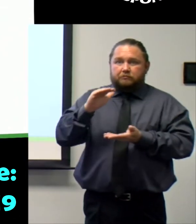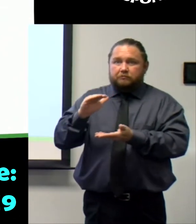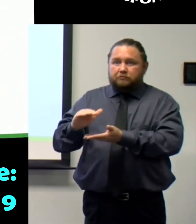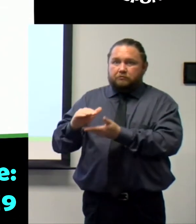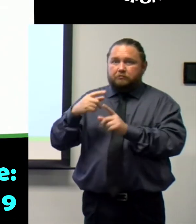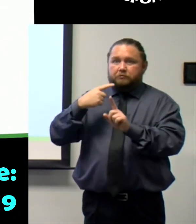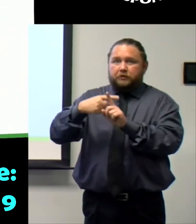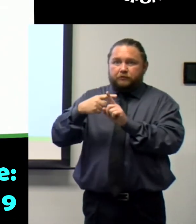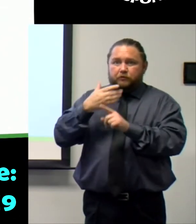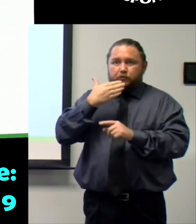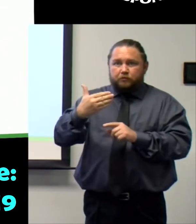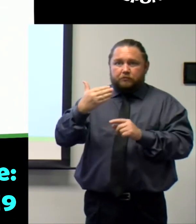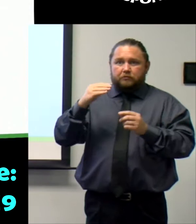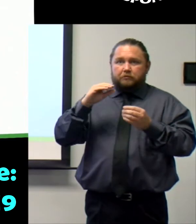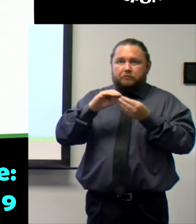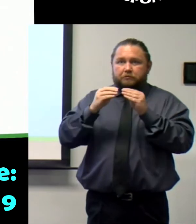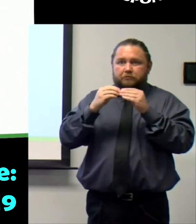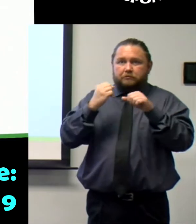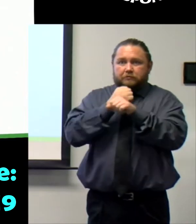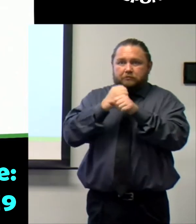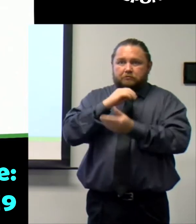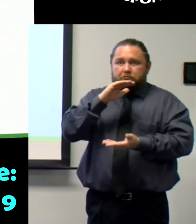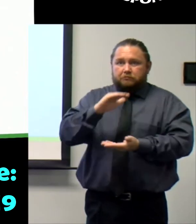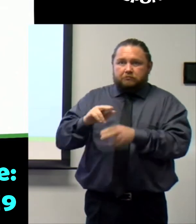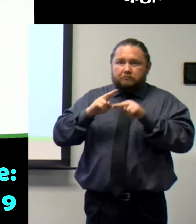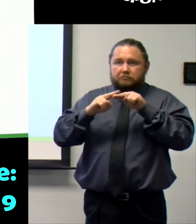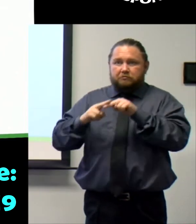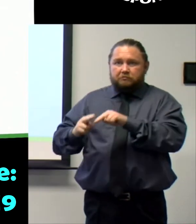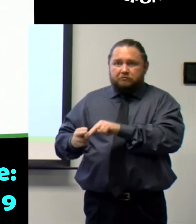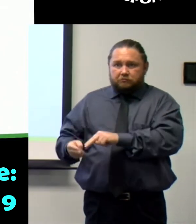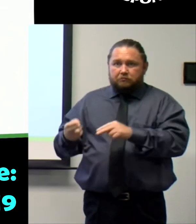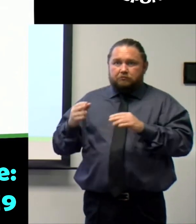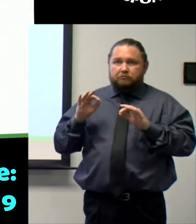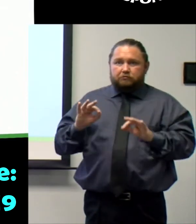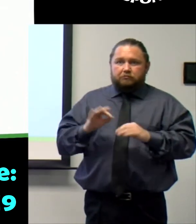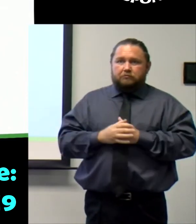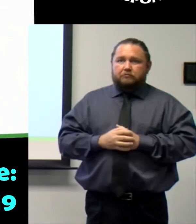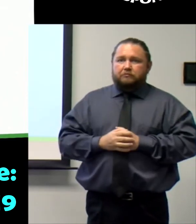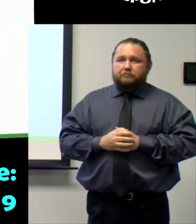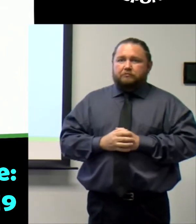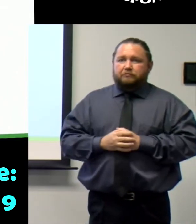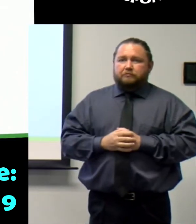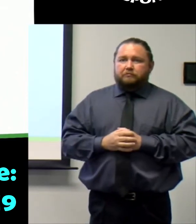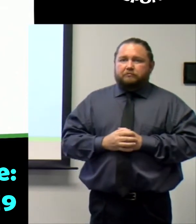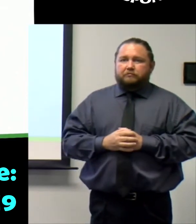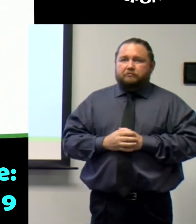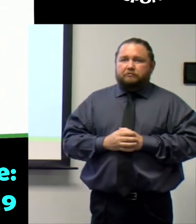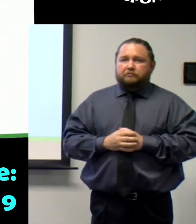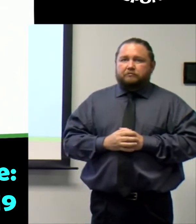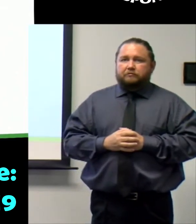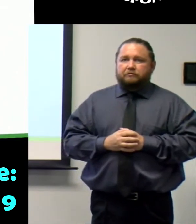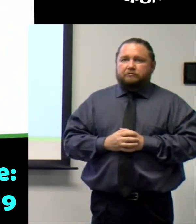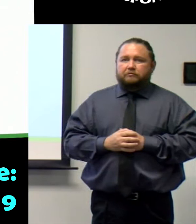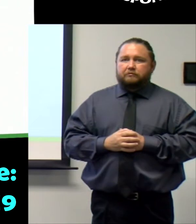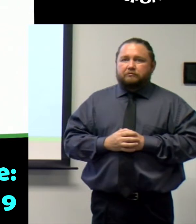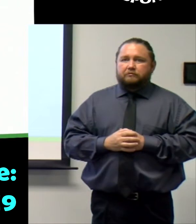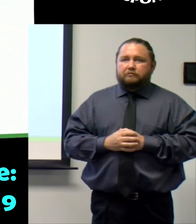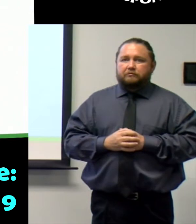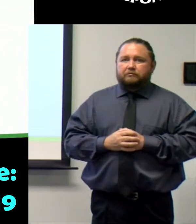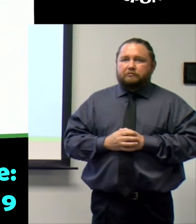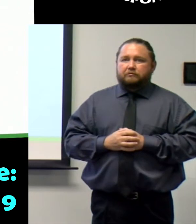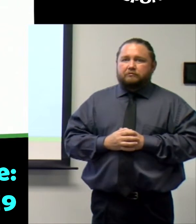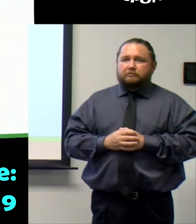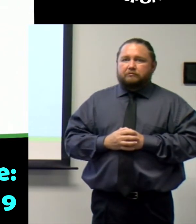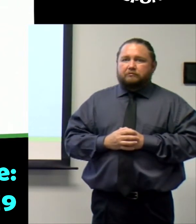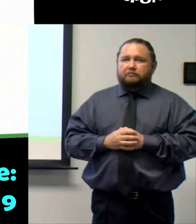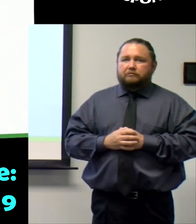we meet those gating criteria for a third time. Once we reach phase 3, then vulnerable